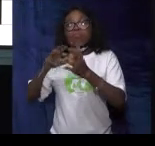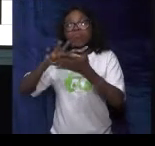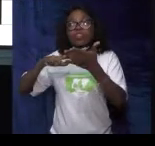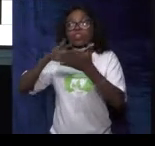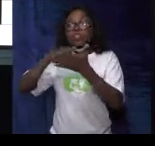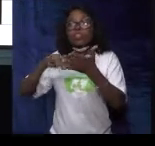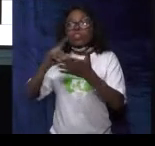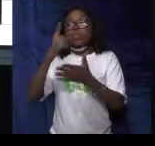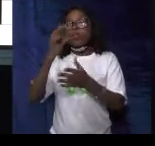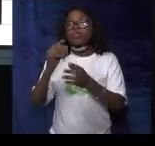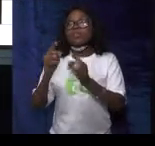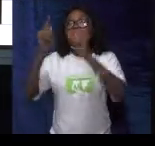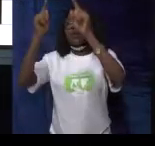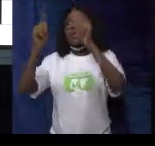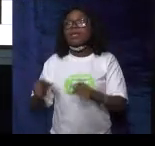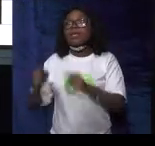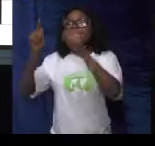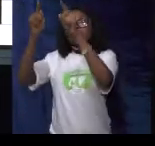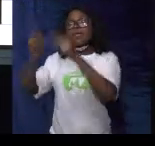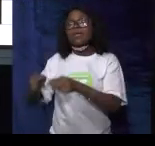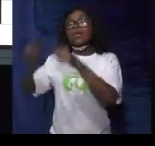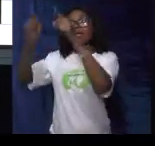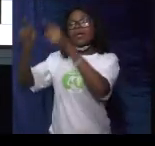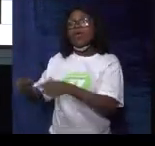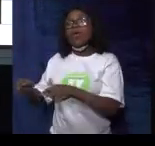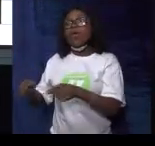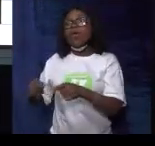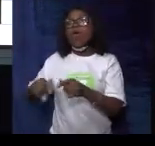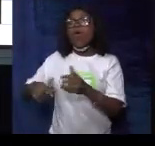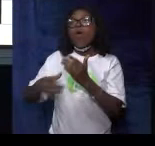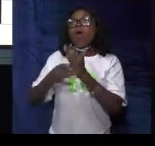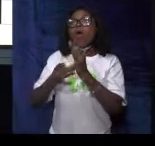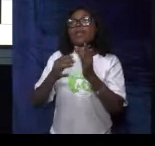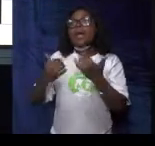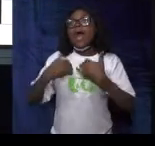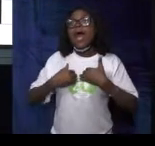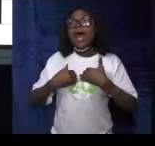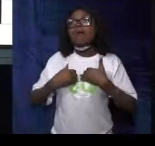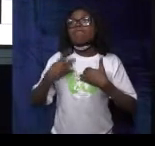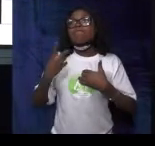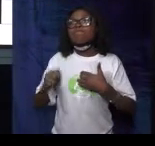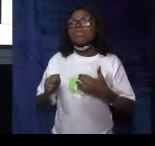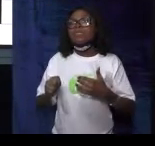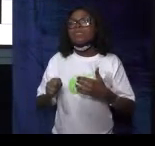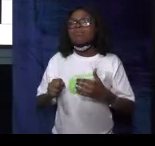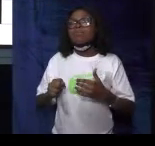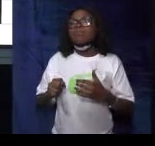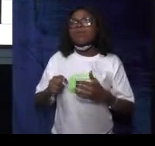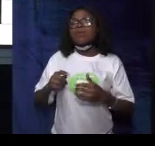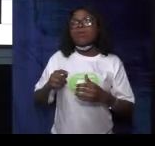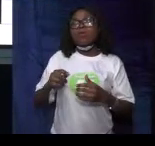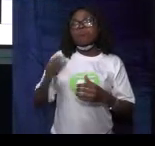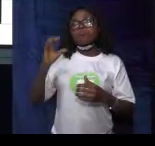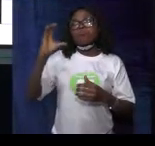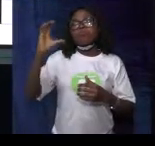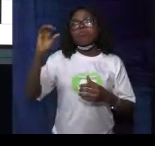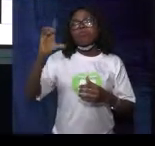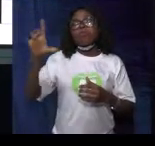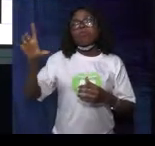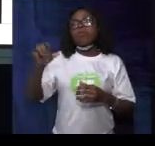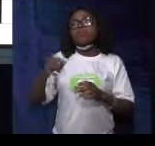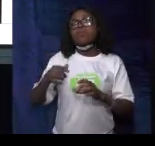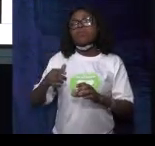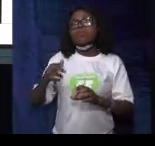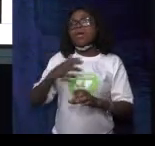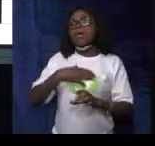And if you study that diagram, you see that oil has a very long bar, gas has a bar not as long as oil,